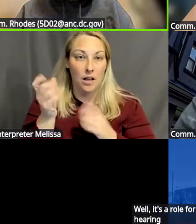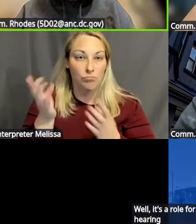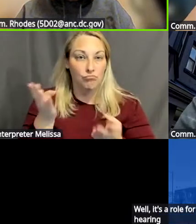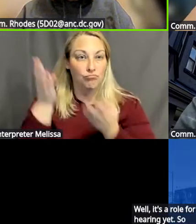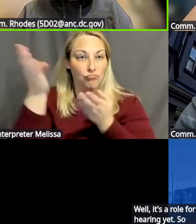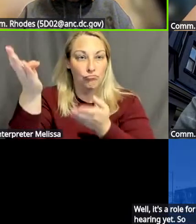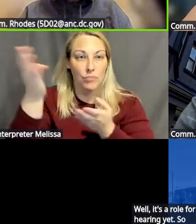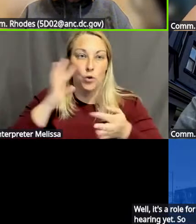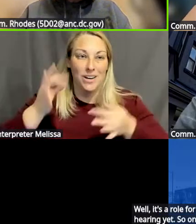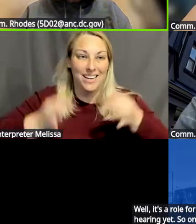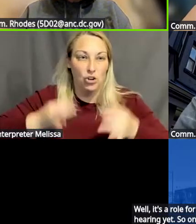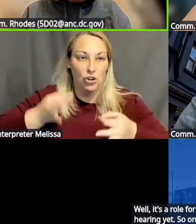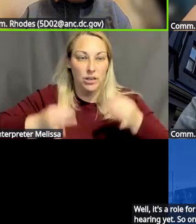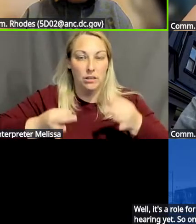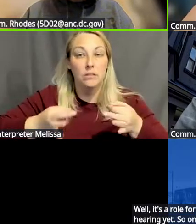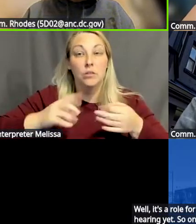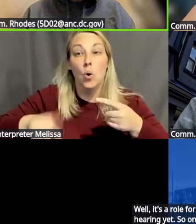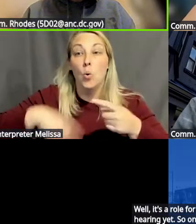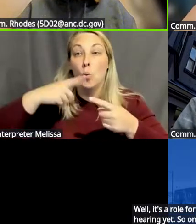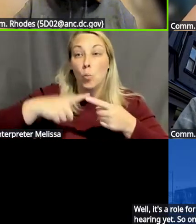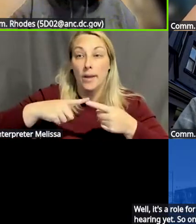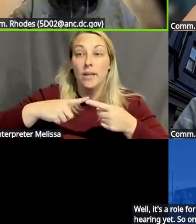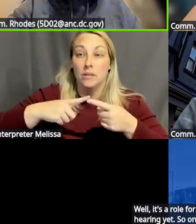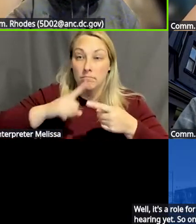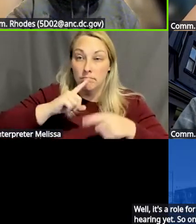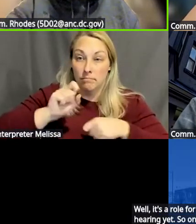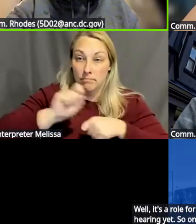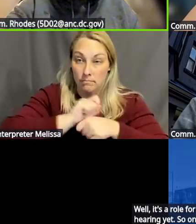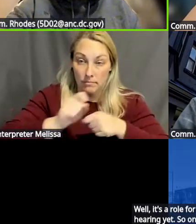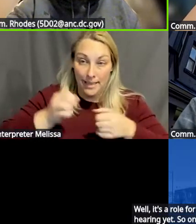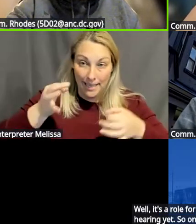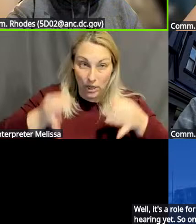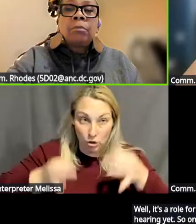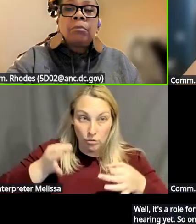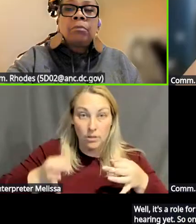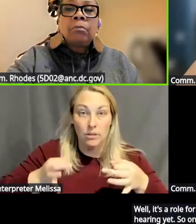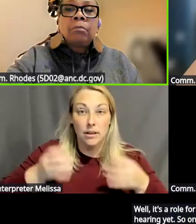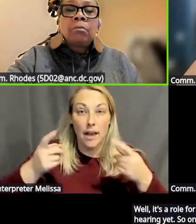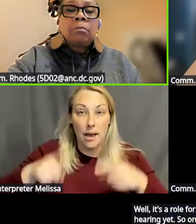go up for a hearing, we would like everyone to